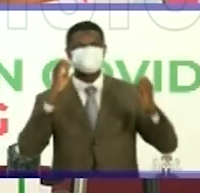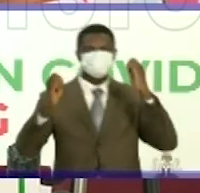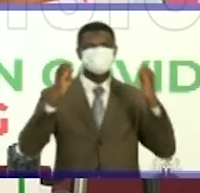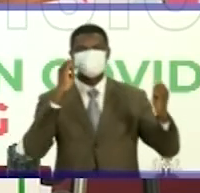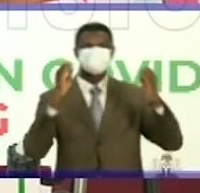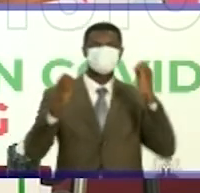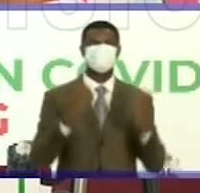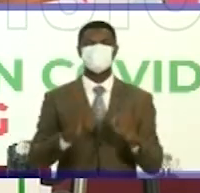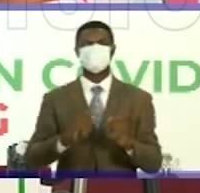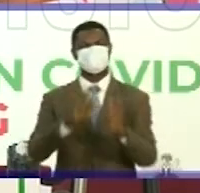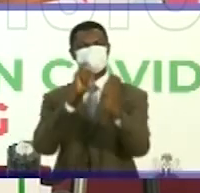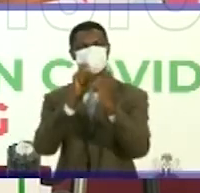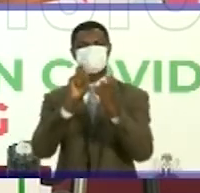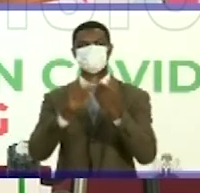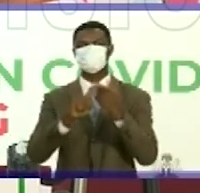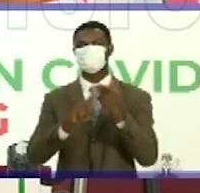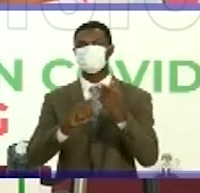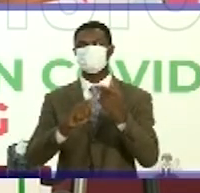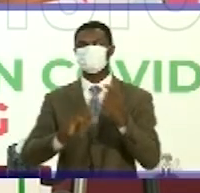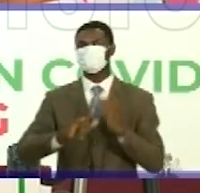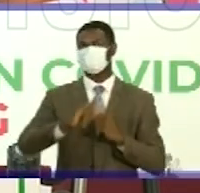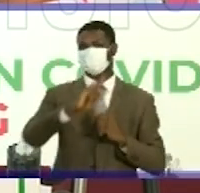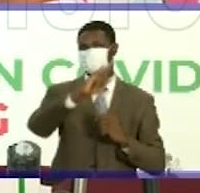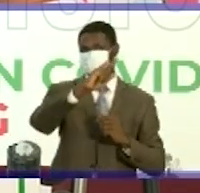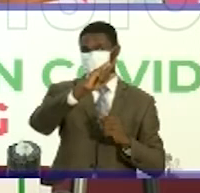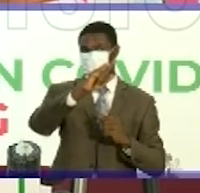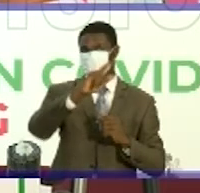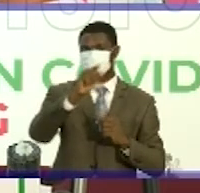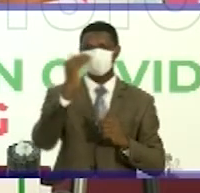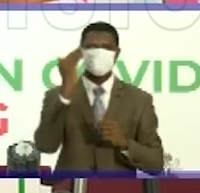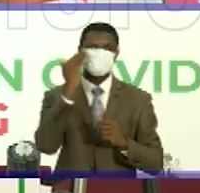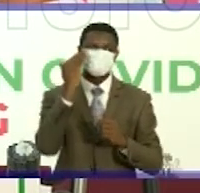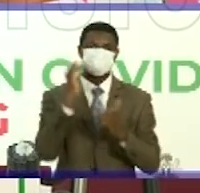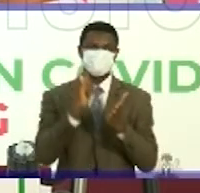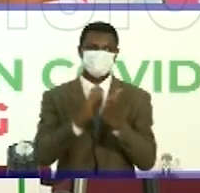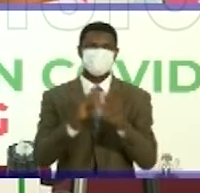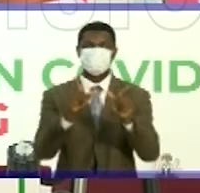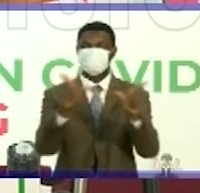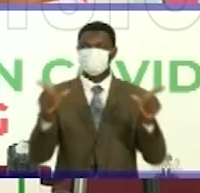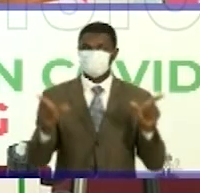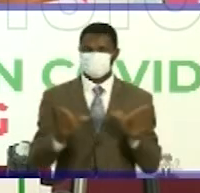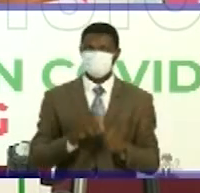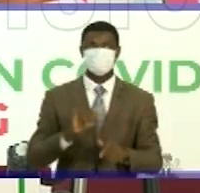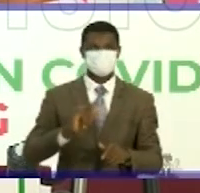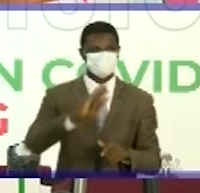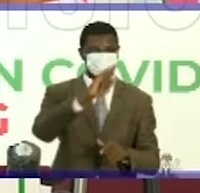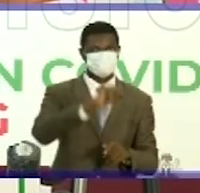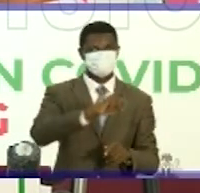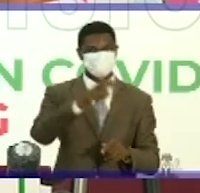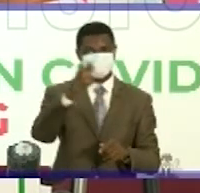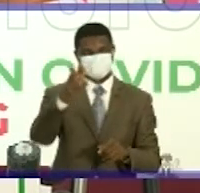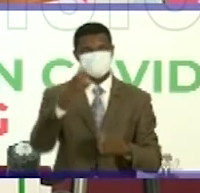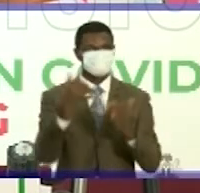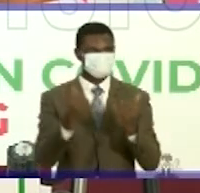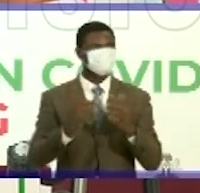specific to air transportation. As you are aware, domestic operations have already resumed. The railway sector